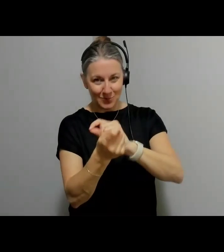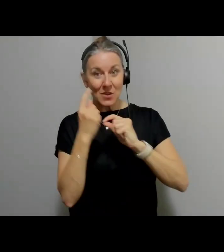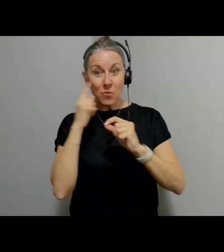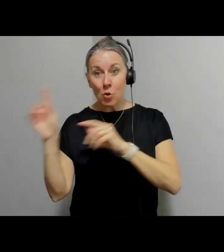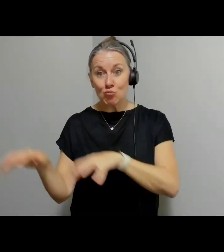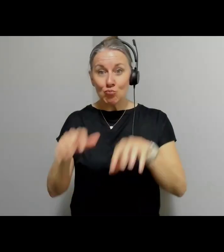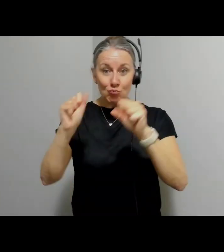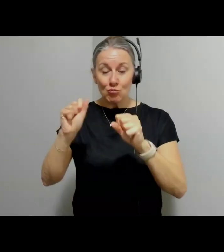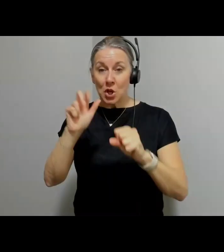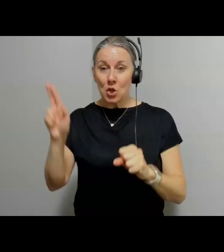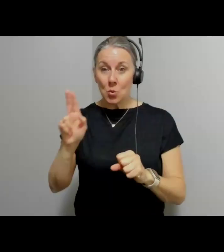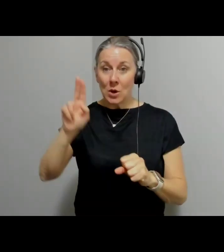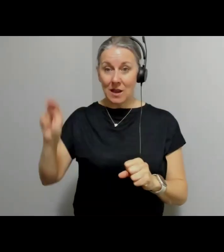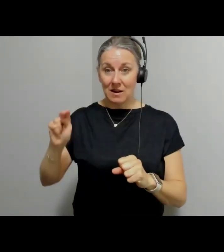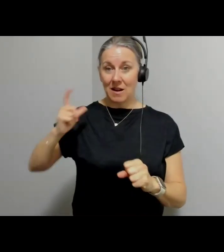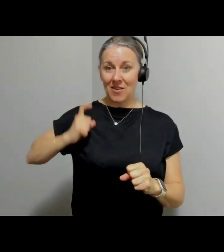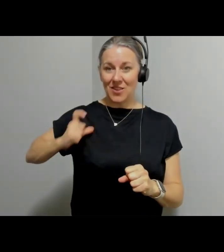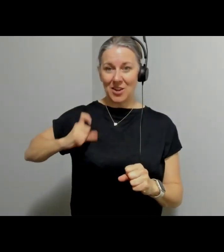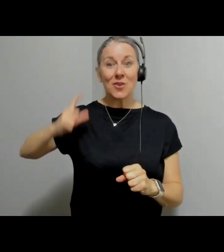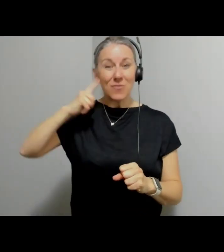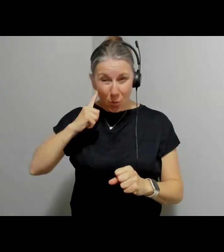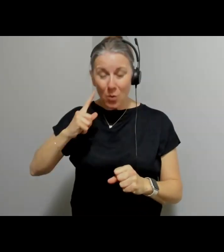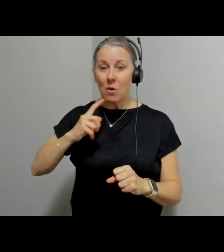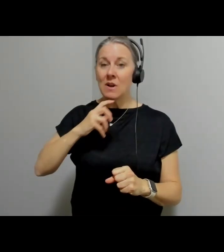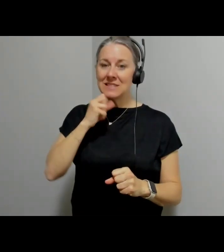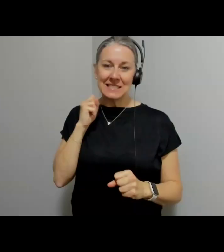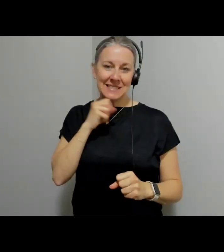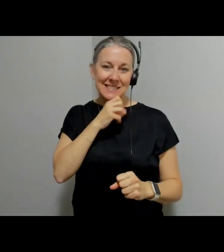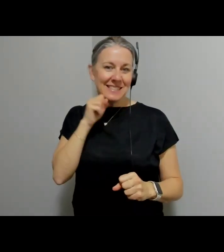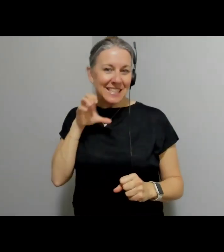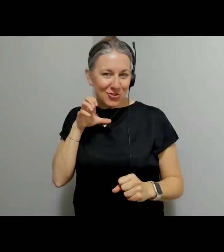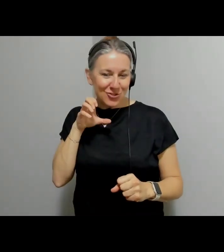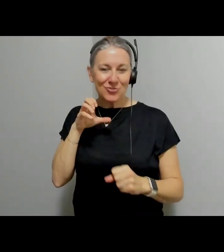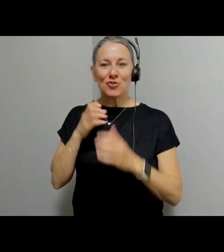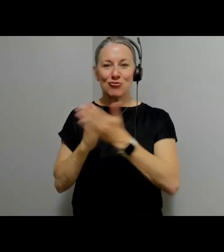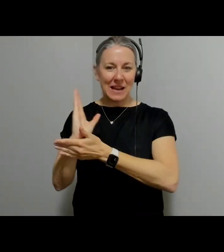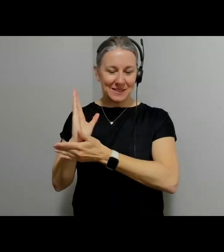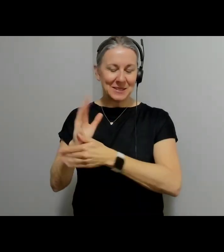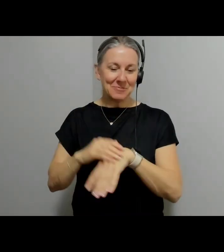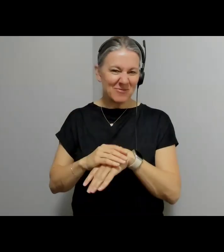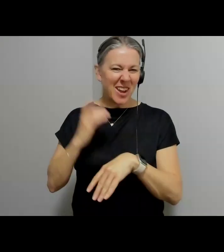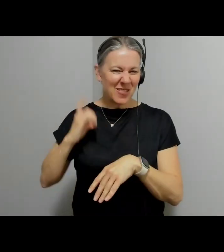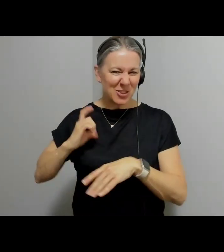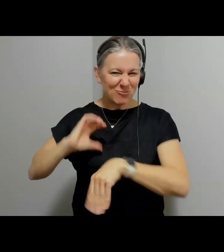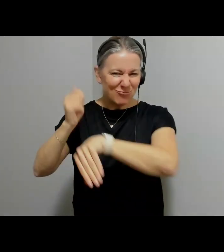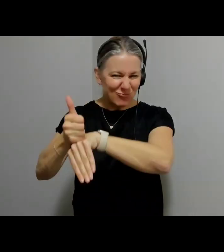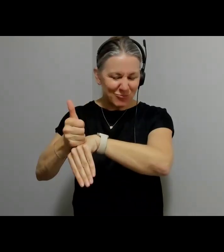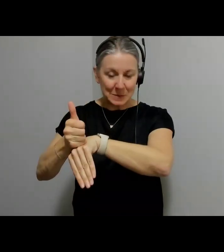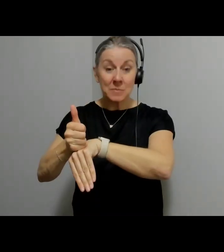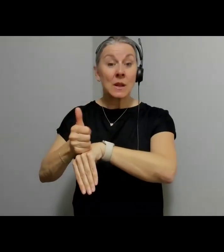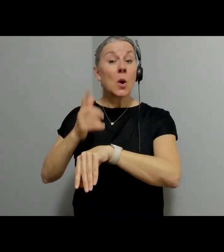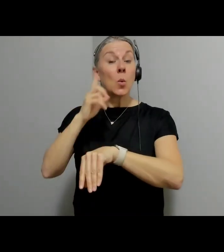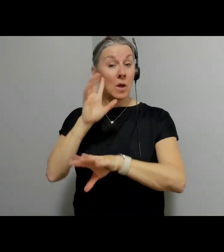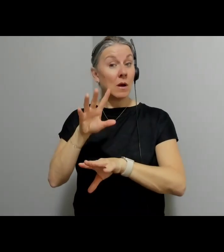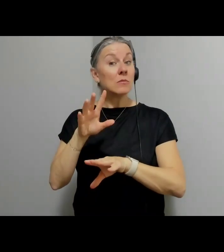of the older person. And we're going to be providing a new award, which is recognizing that incredible change on